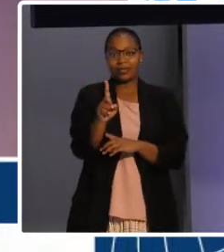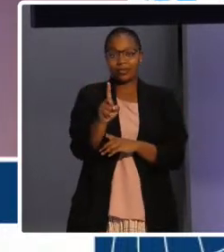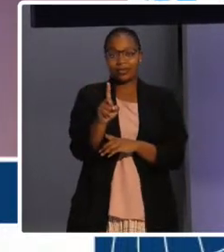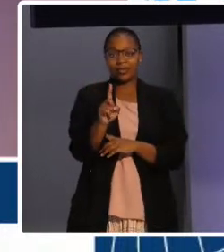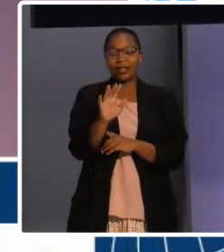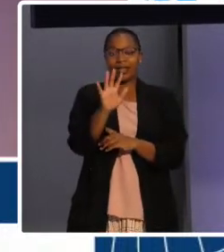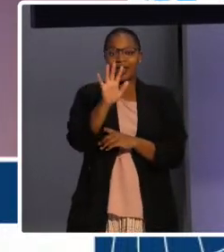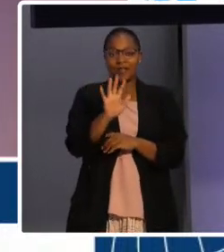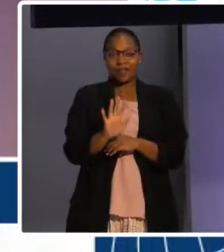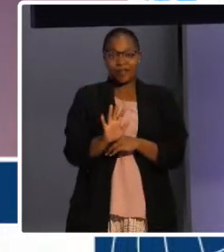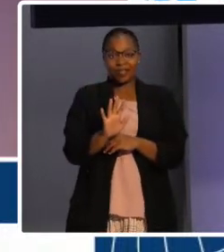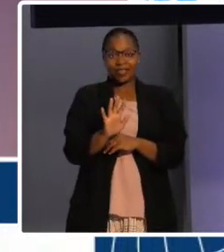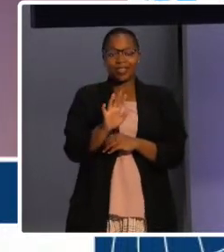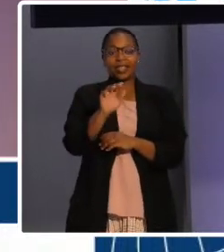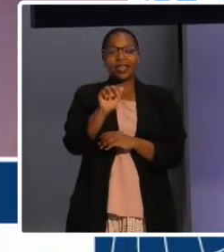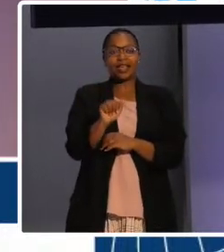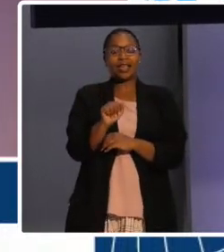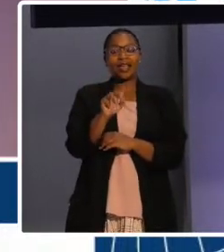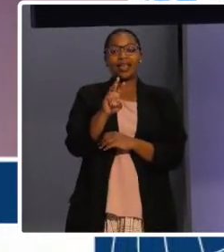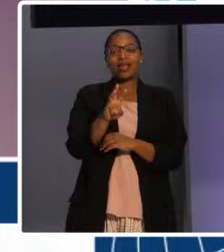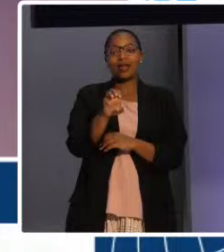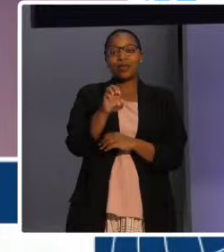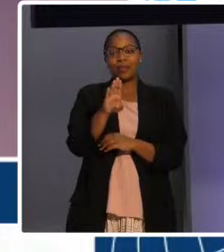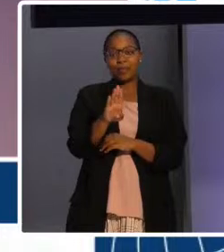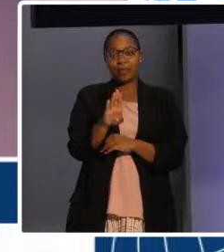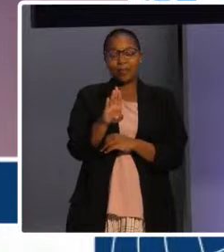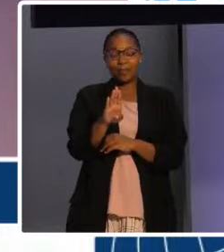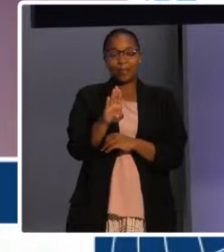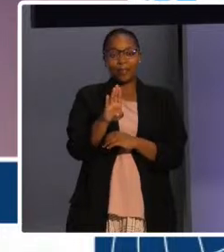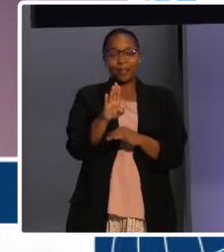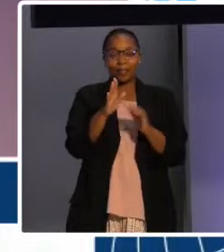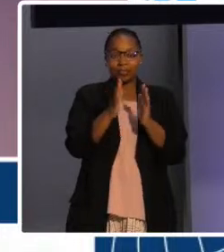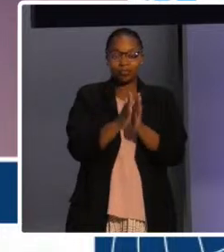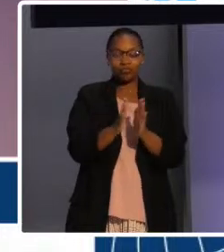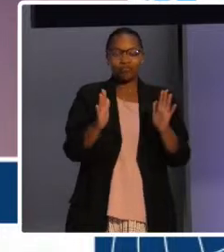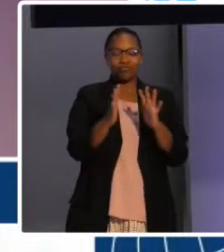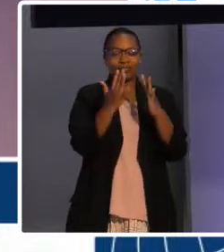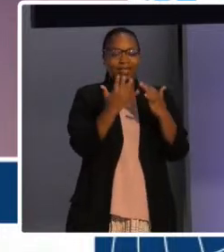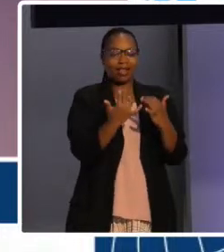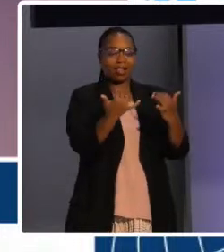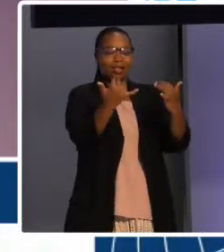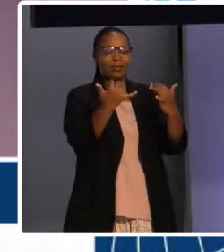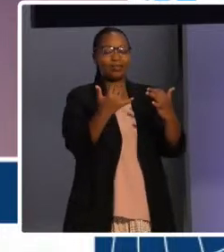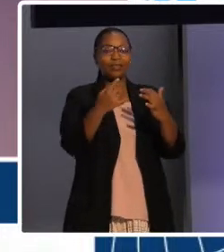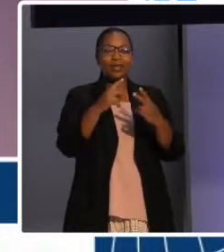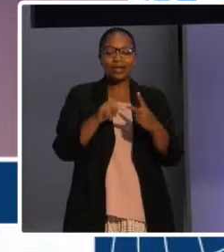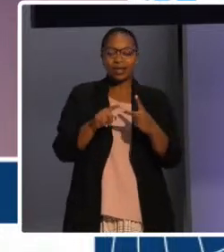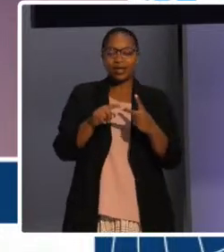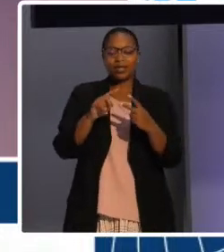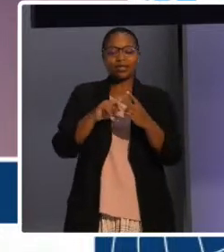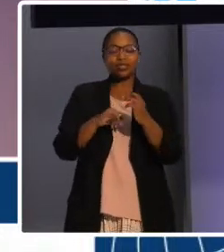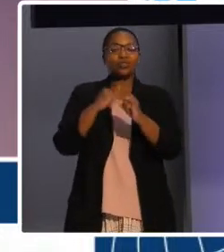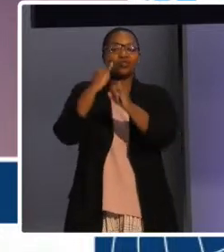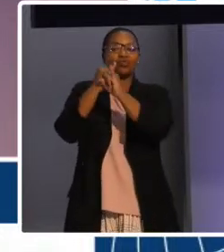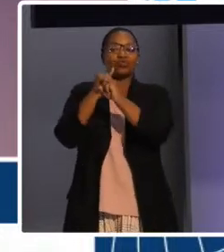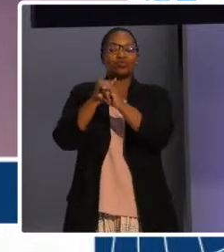5th EWEP General Assembly and International Conference under the